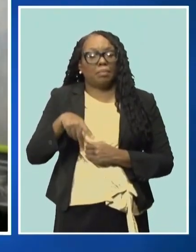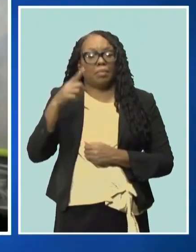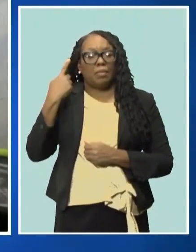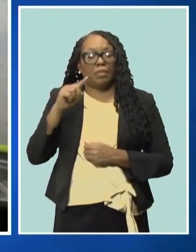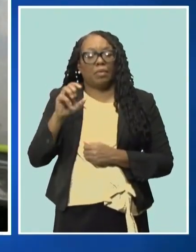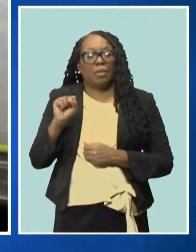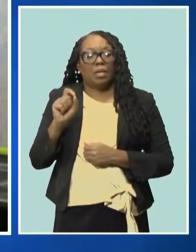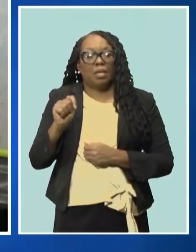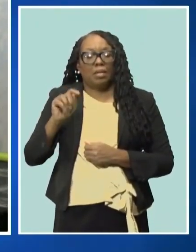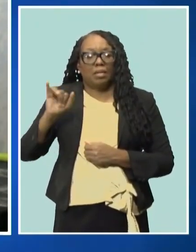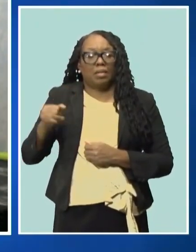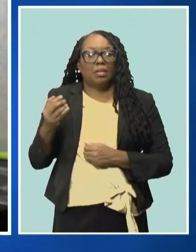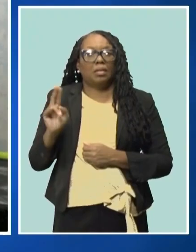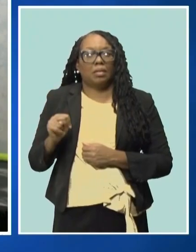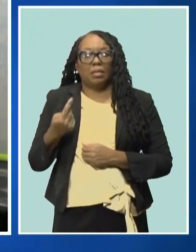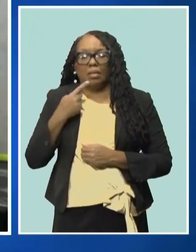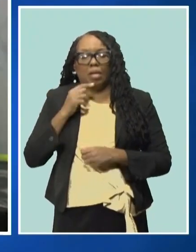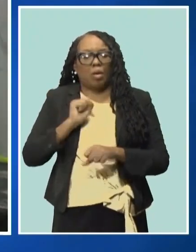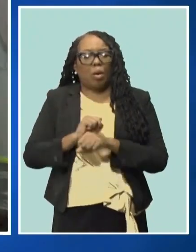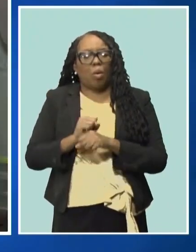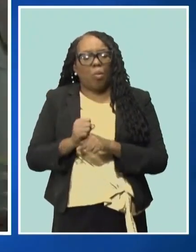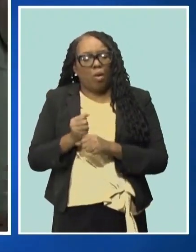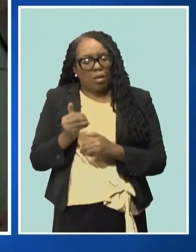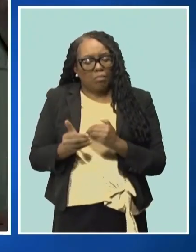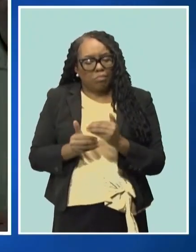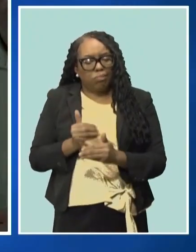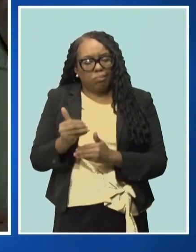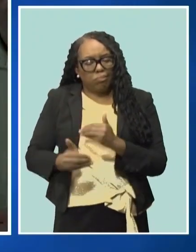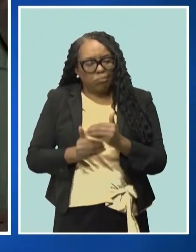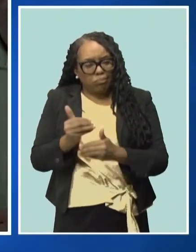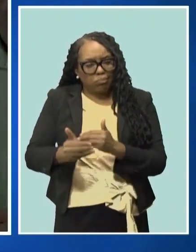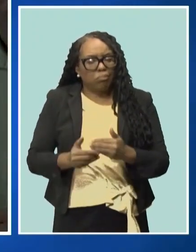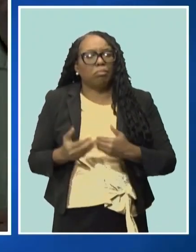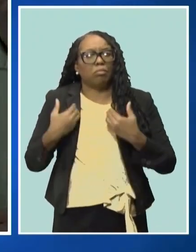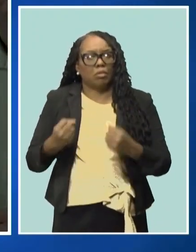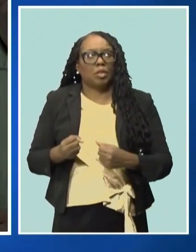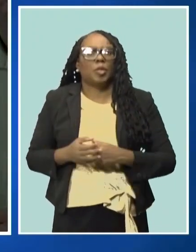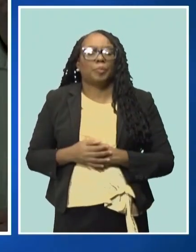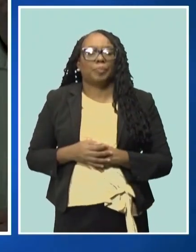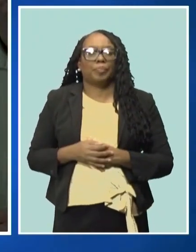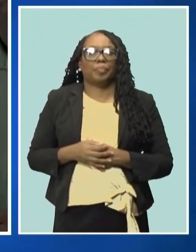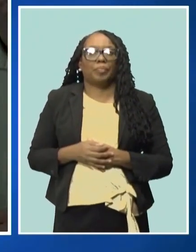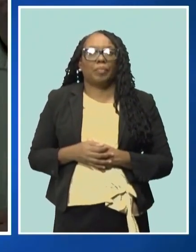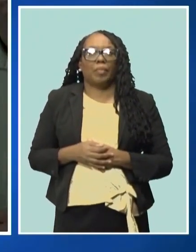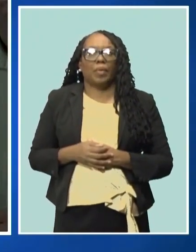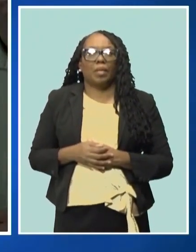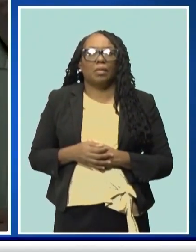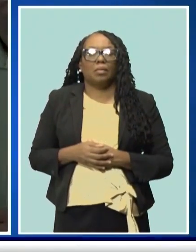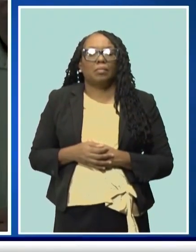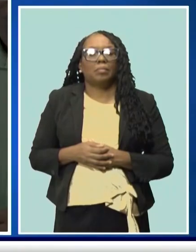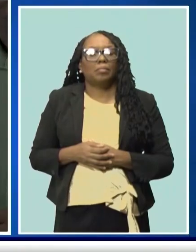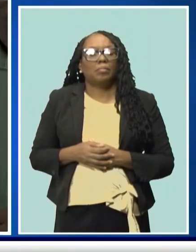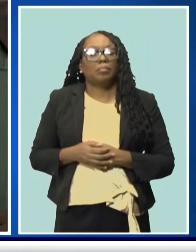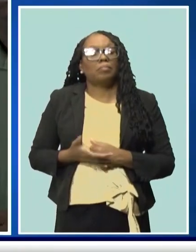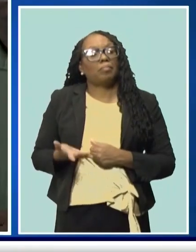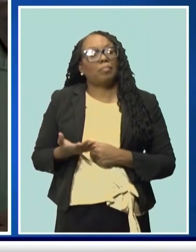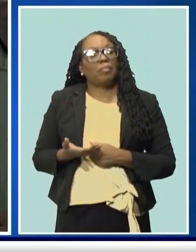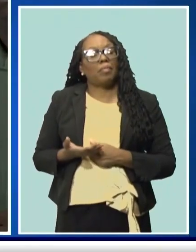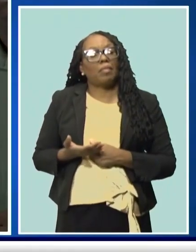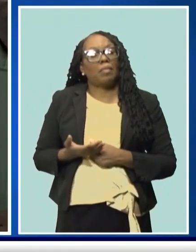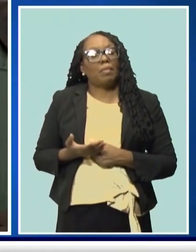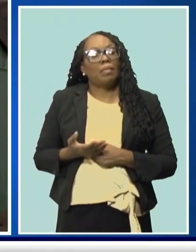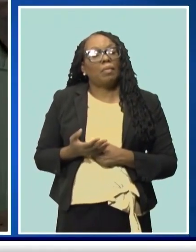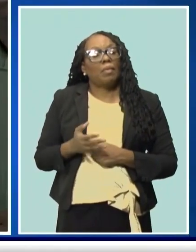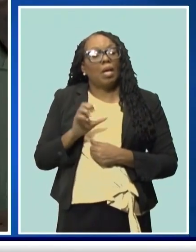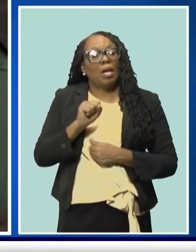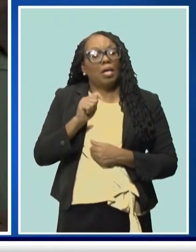is pressing steadily ahead. Just realize that St. John is rising, as I like to say. And the fact that we're